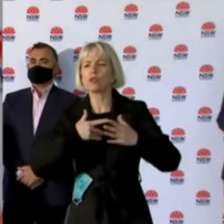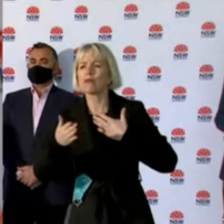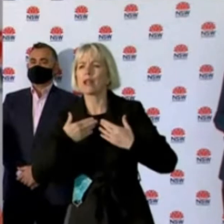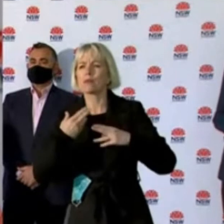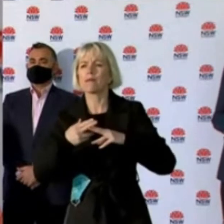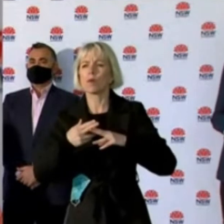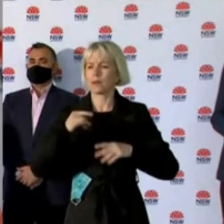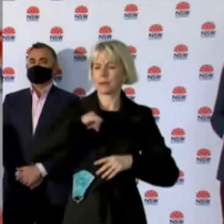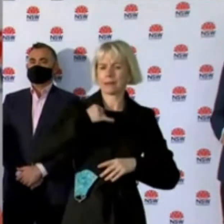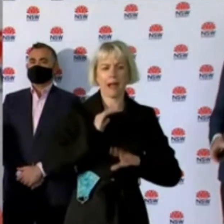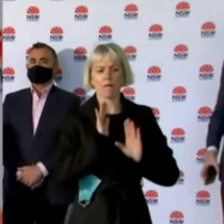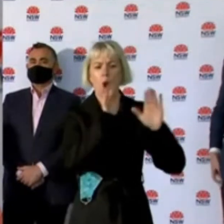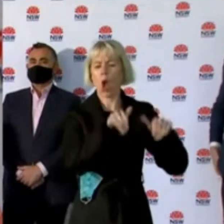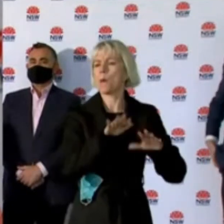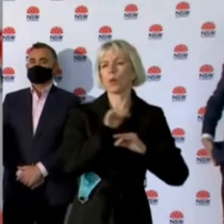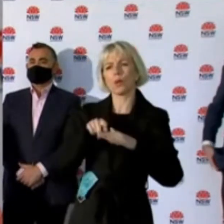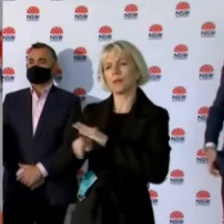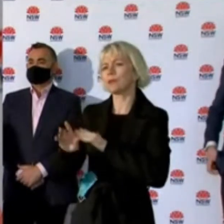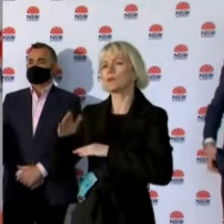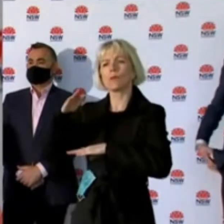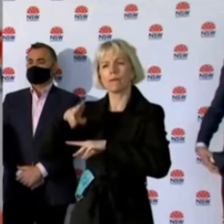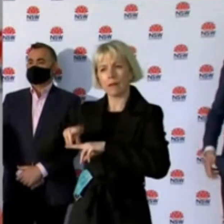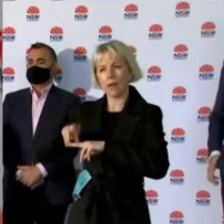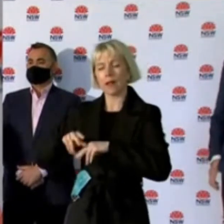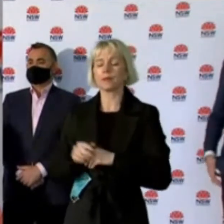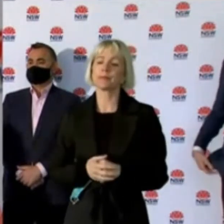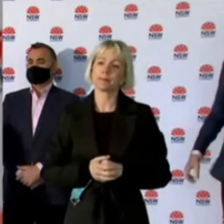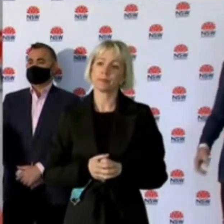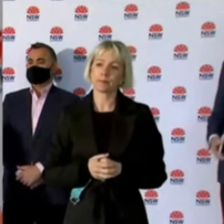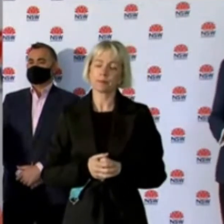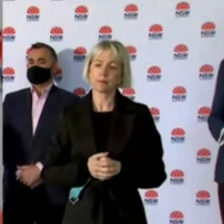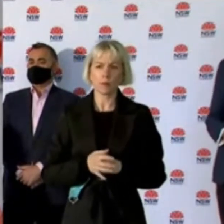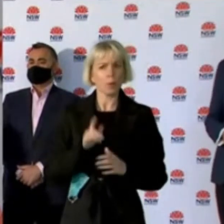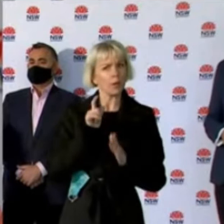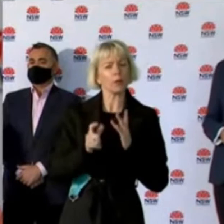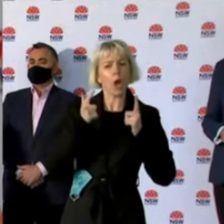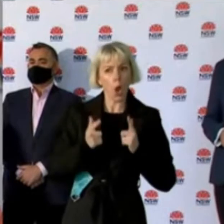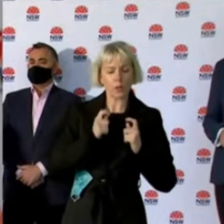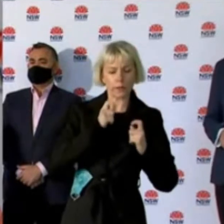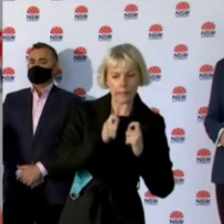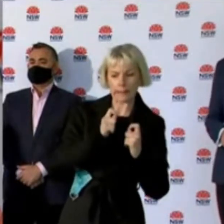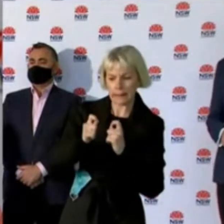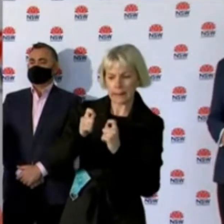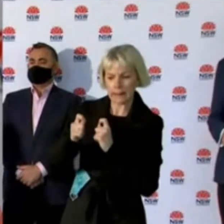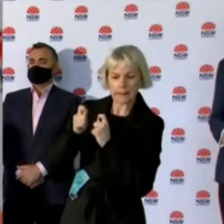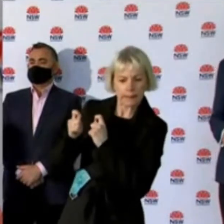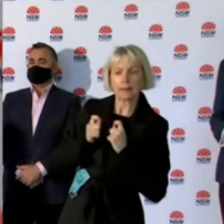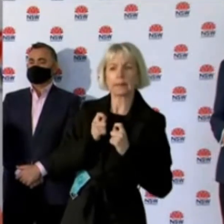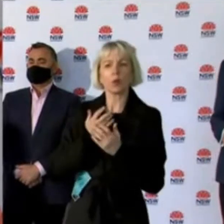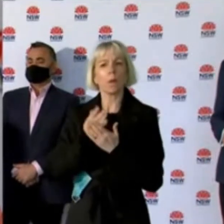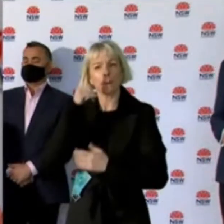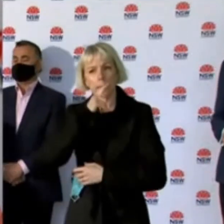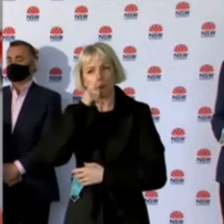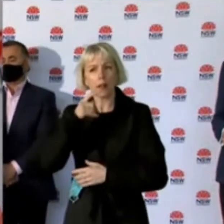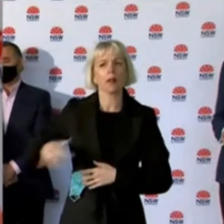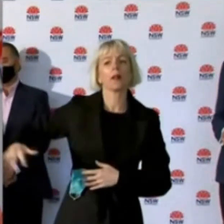we're balancing the risks and the surveillance testing capacity. It's been very useful, as I've indicated over